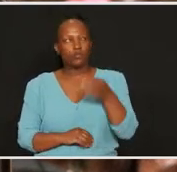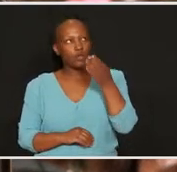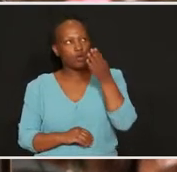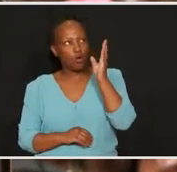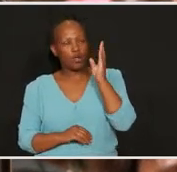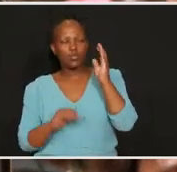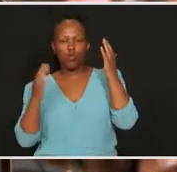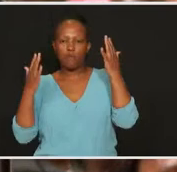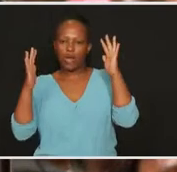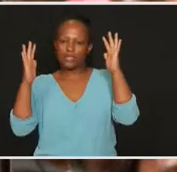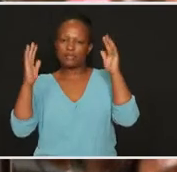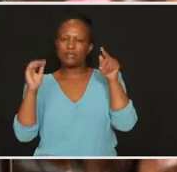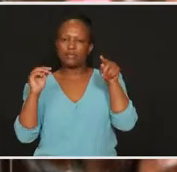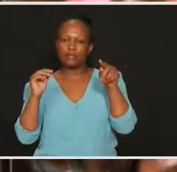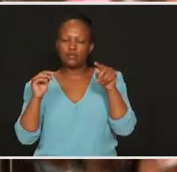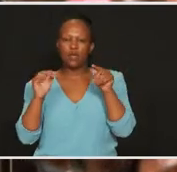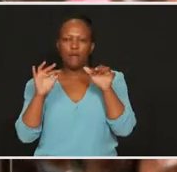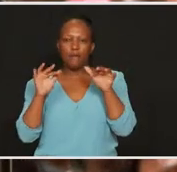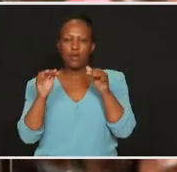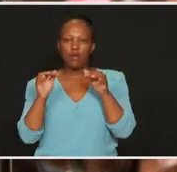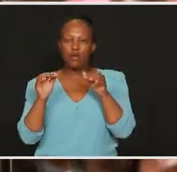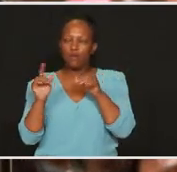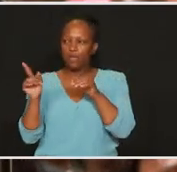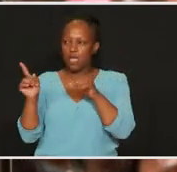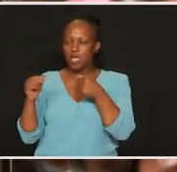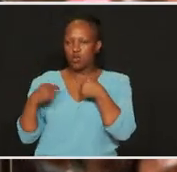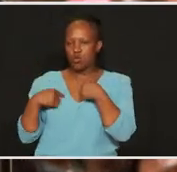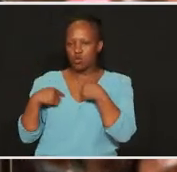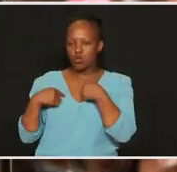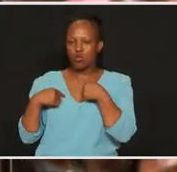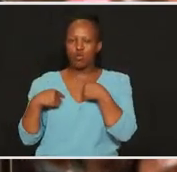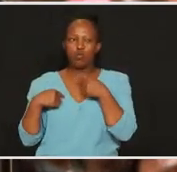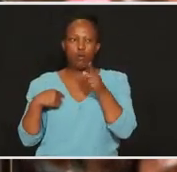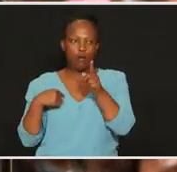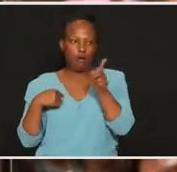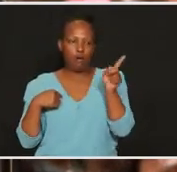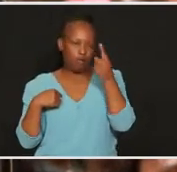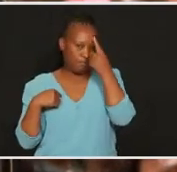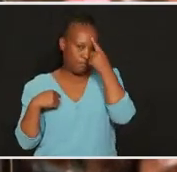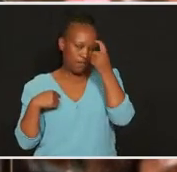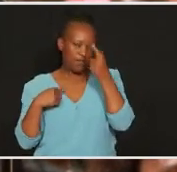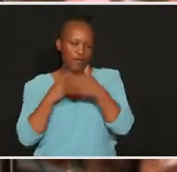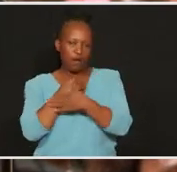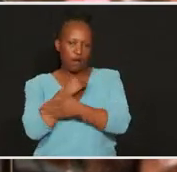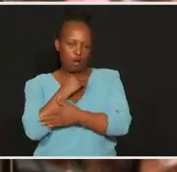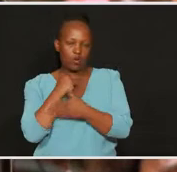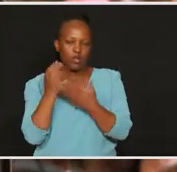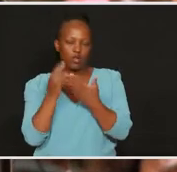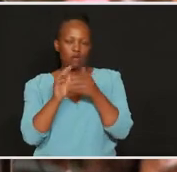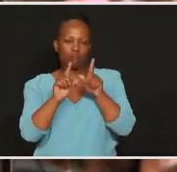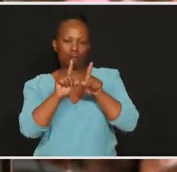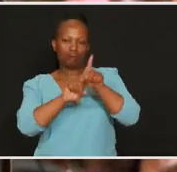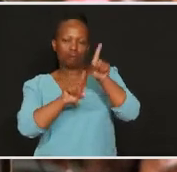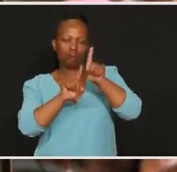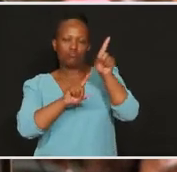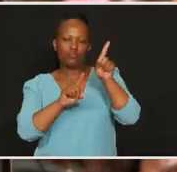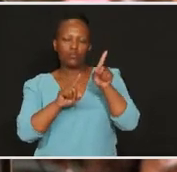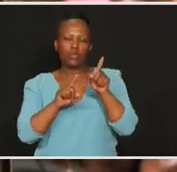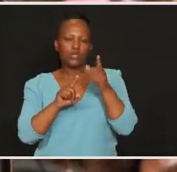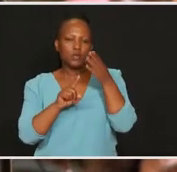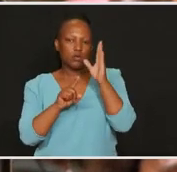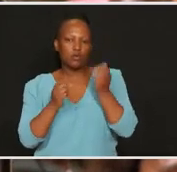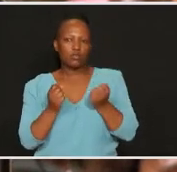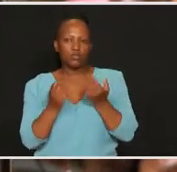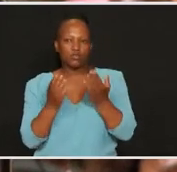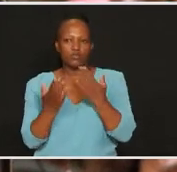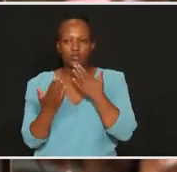praised May our people you me repent and believe May our country Prosper as God's servants thank